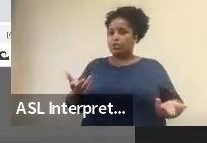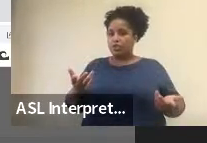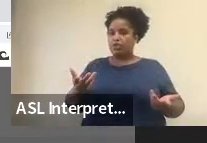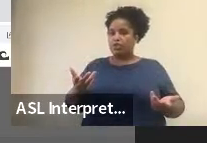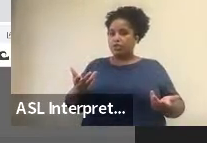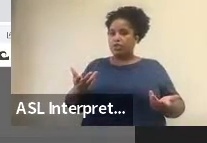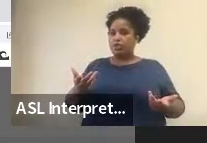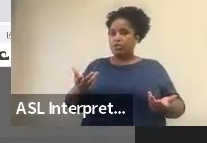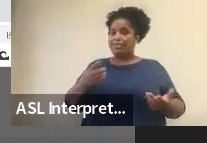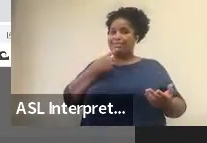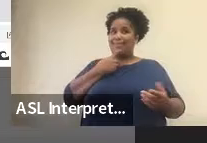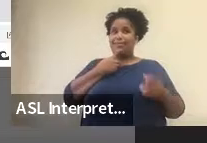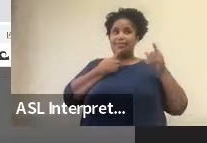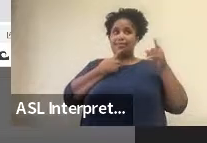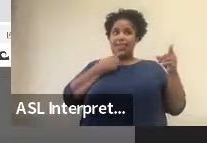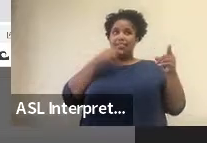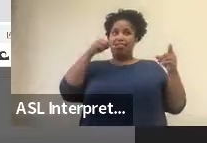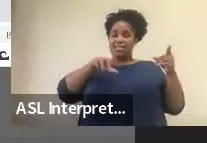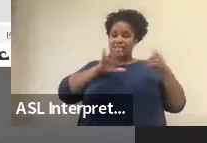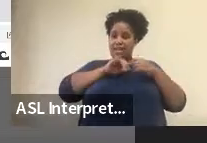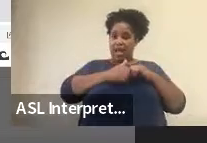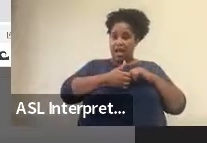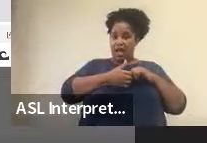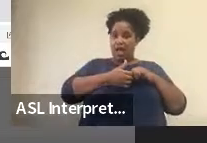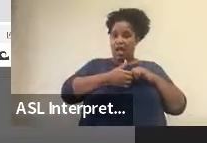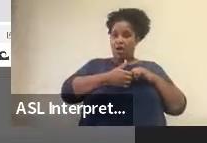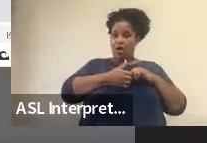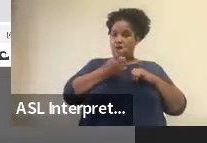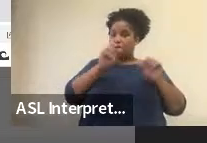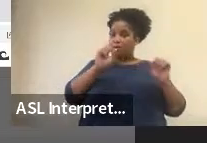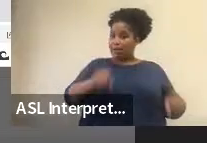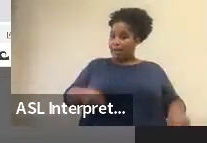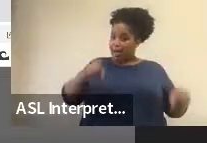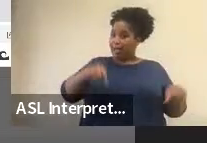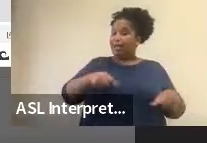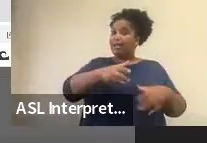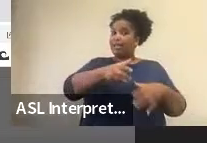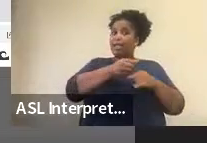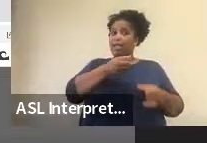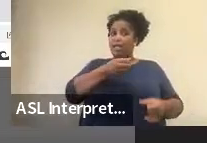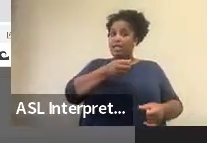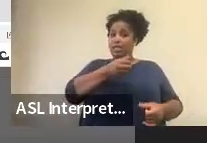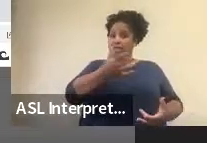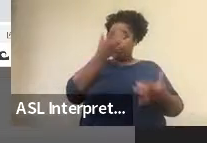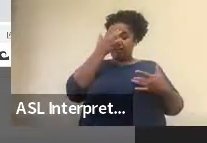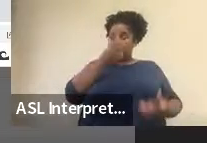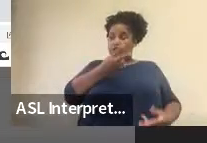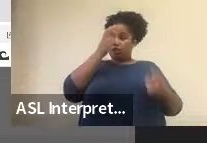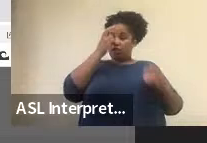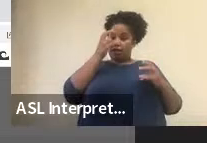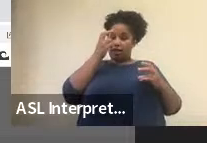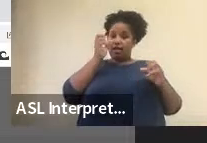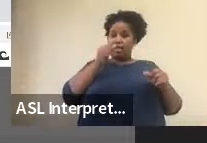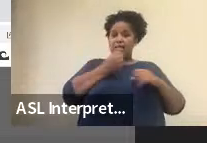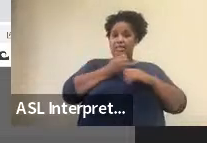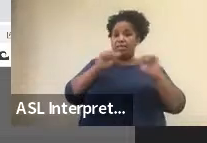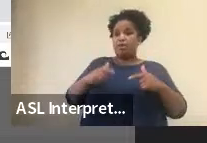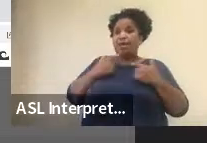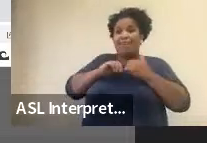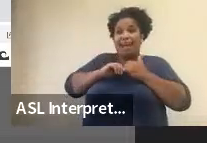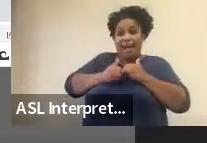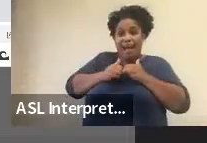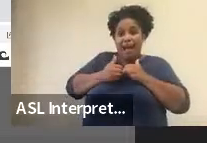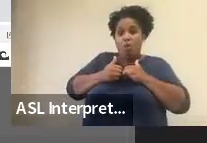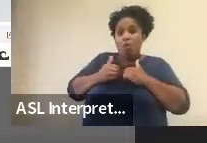that says, this is how you can get in touch with somebody. This could actually save your life or